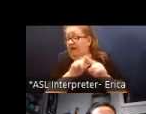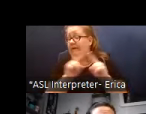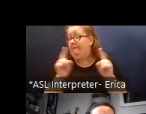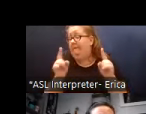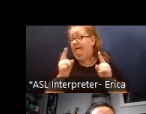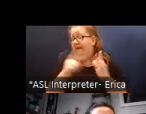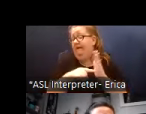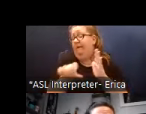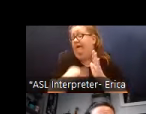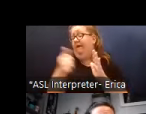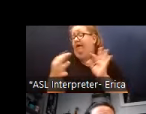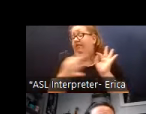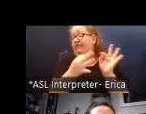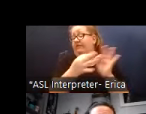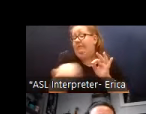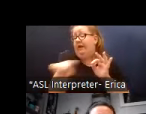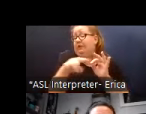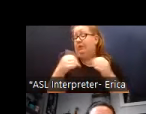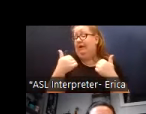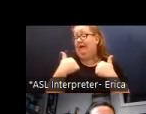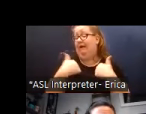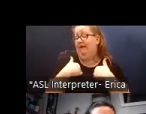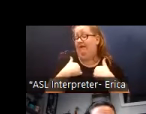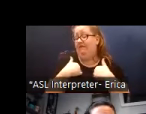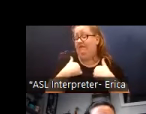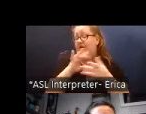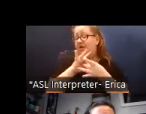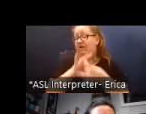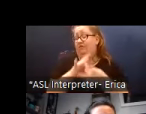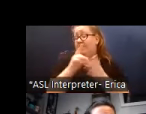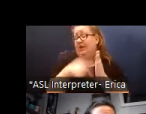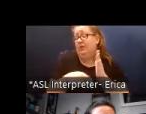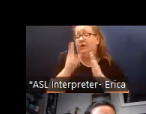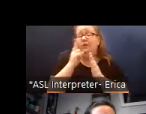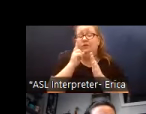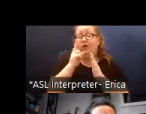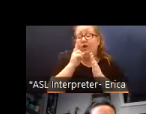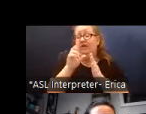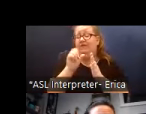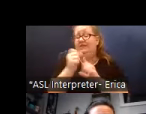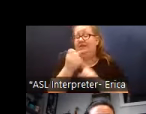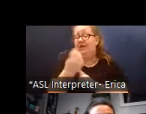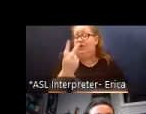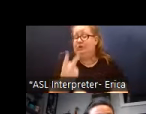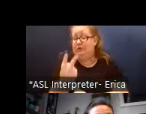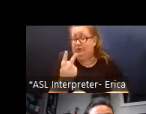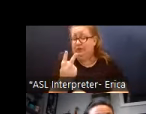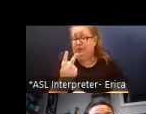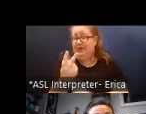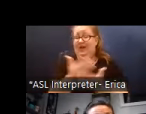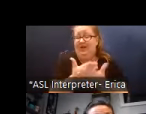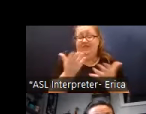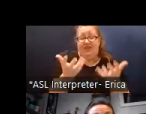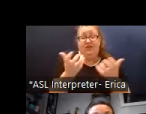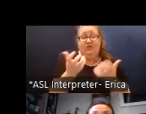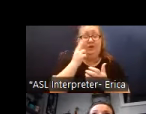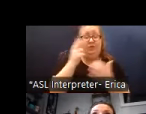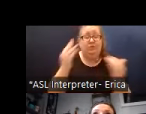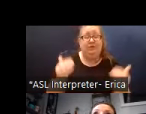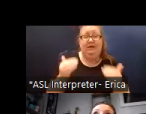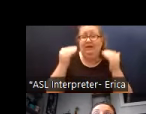what other feedback do you all have on what you saw of scenario 2? Things that you really want to see